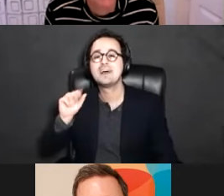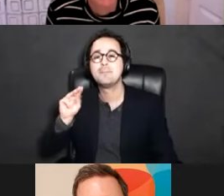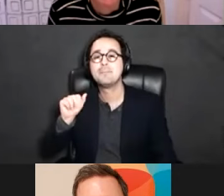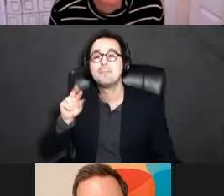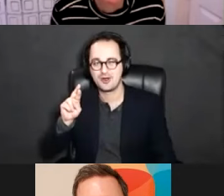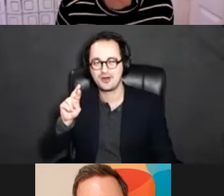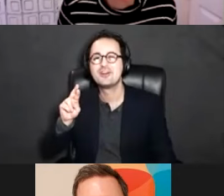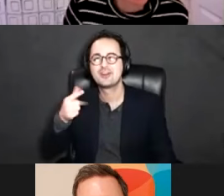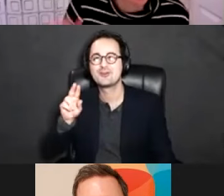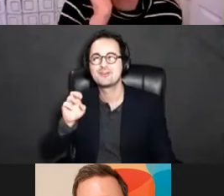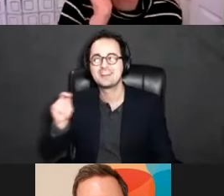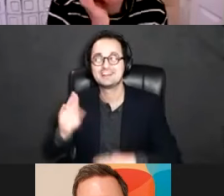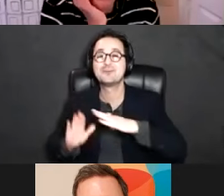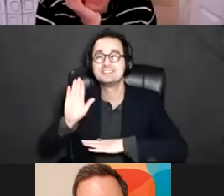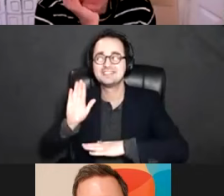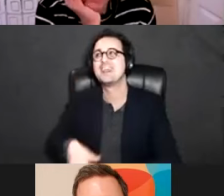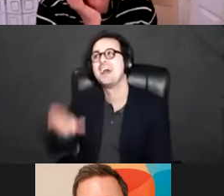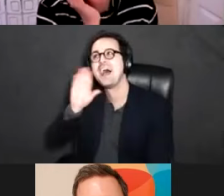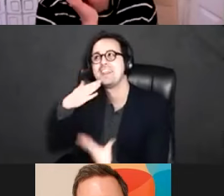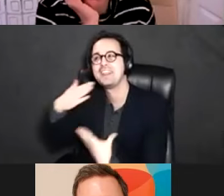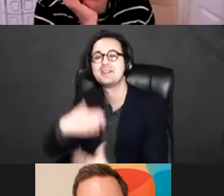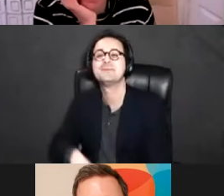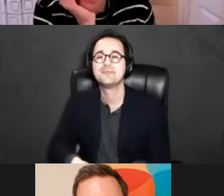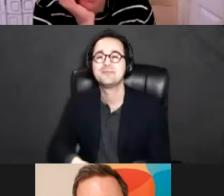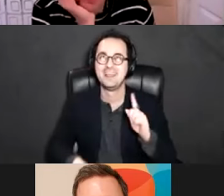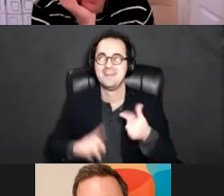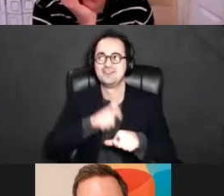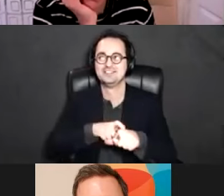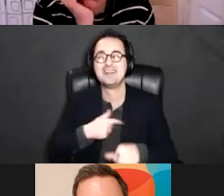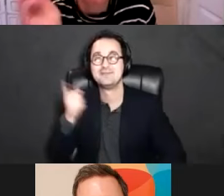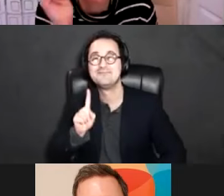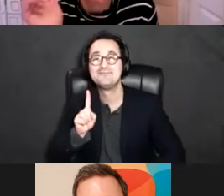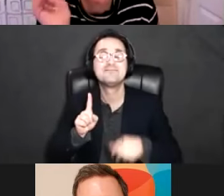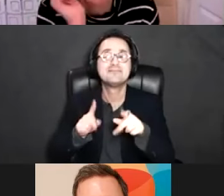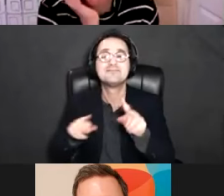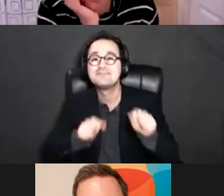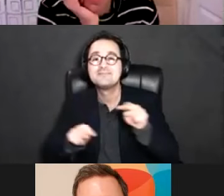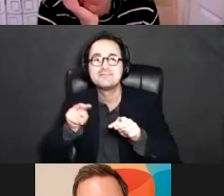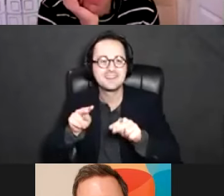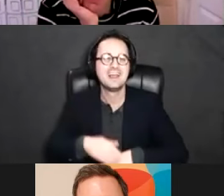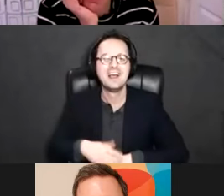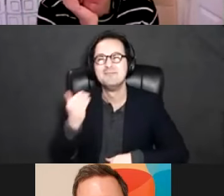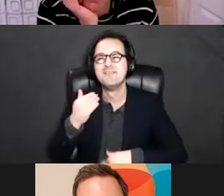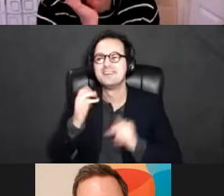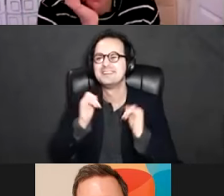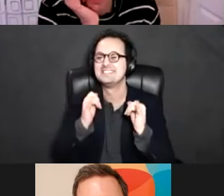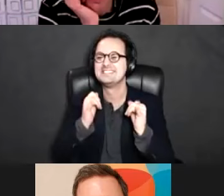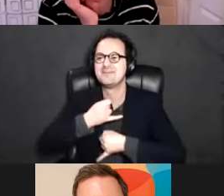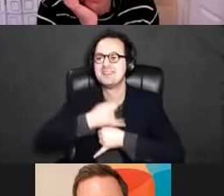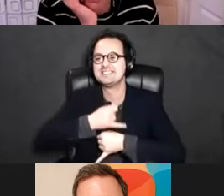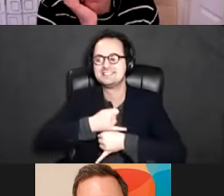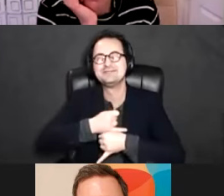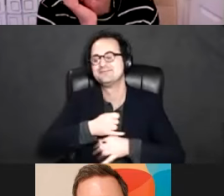a raised hand. Hi, thank you, Jason. It's the first time I hear you talk, although we are in the same institute, but a wonderful